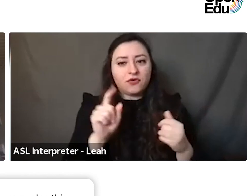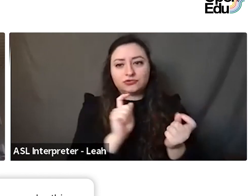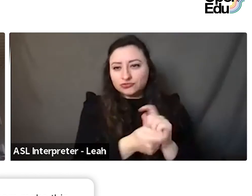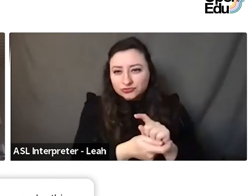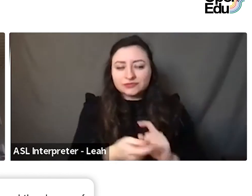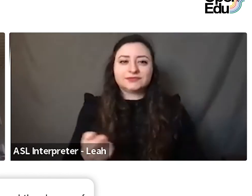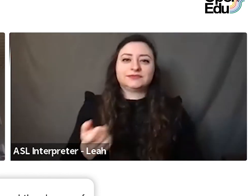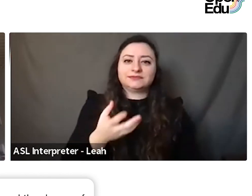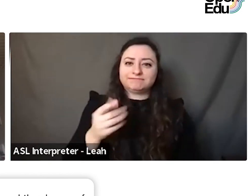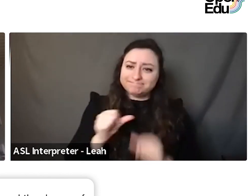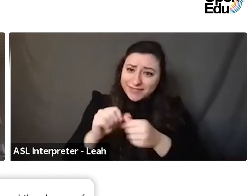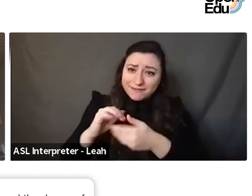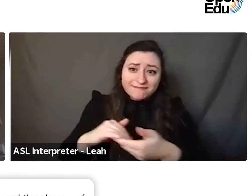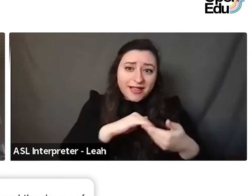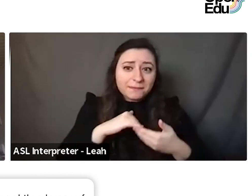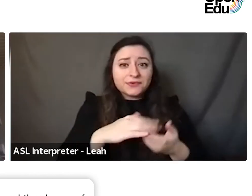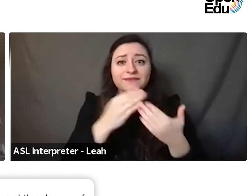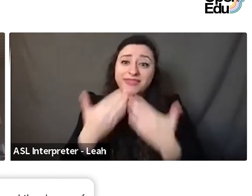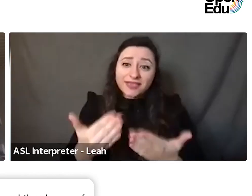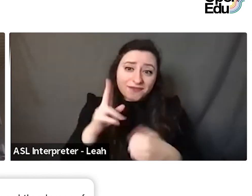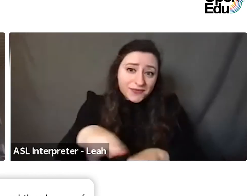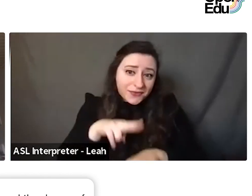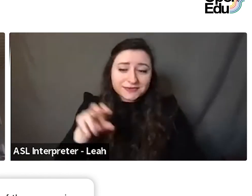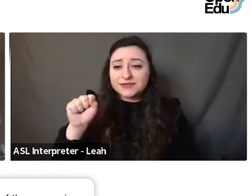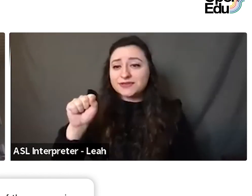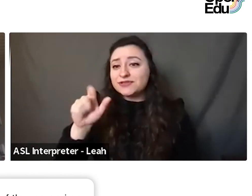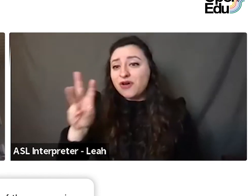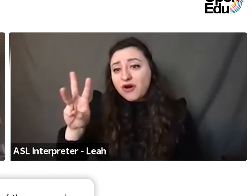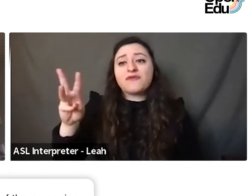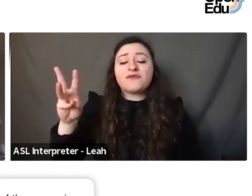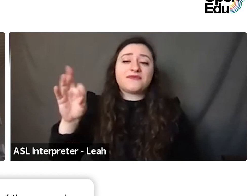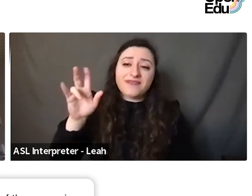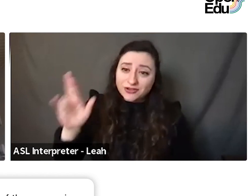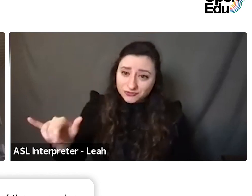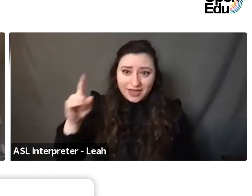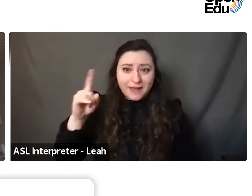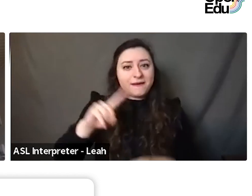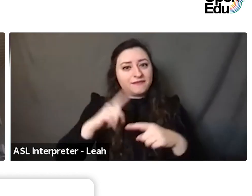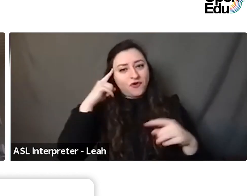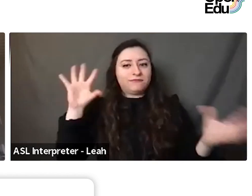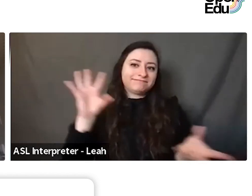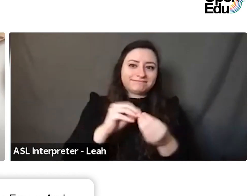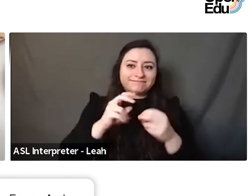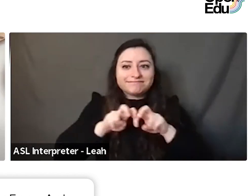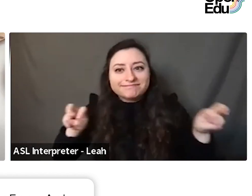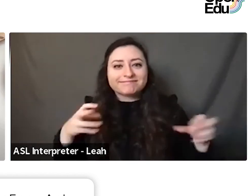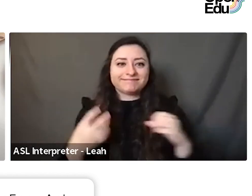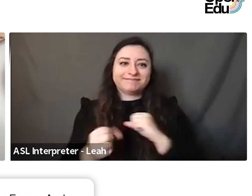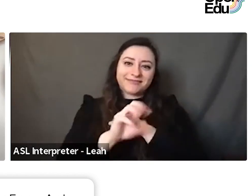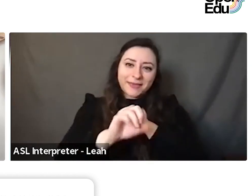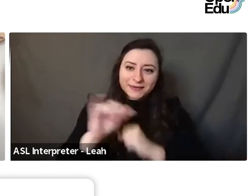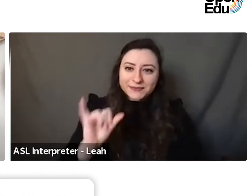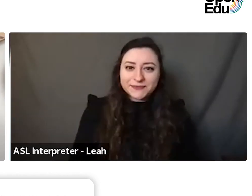let's keep collaborating. And thank you, of course, Slow Factory, for not only being a part of the campaign, but also putting this together. And I also just